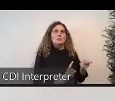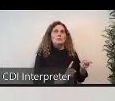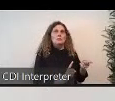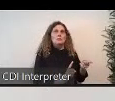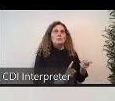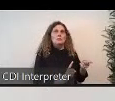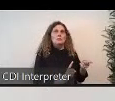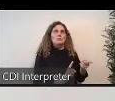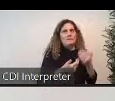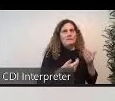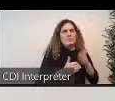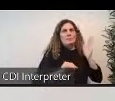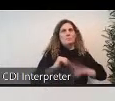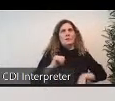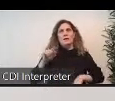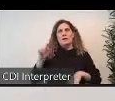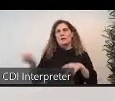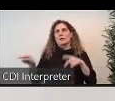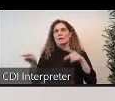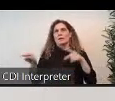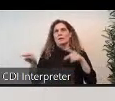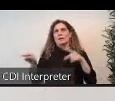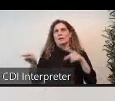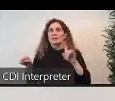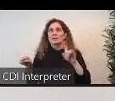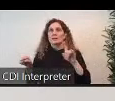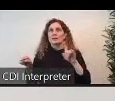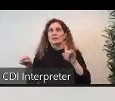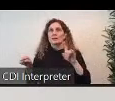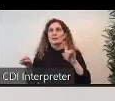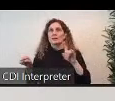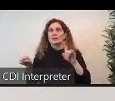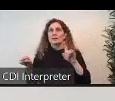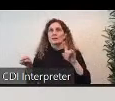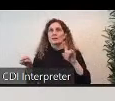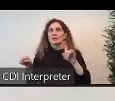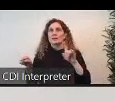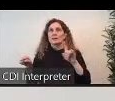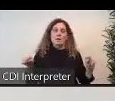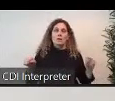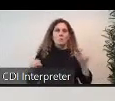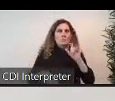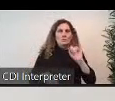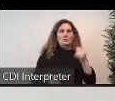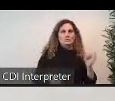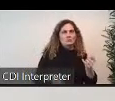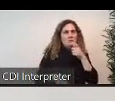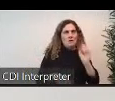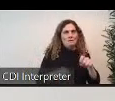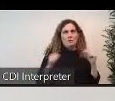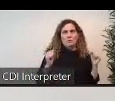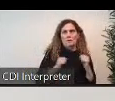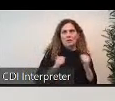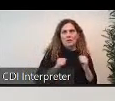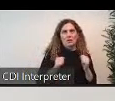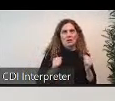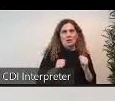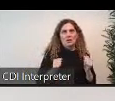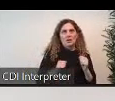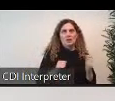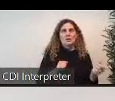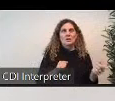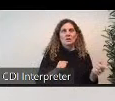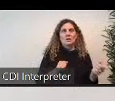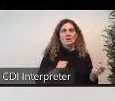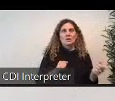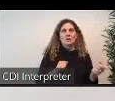it's been shown to provide 100% efficacy against hospitalization and death from COVID. And though